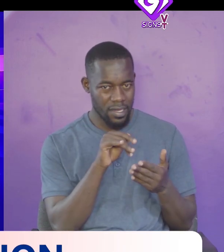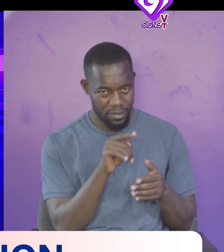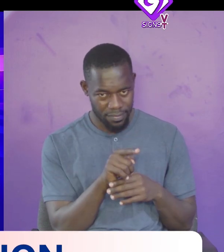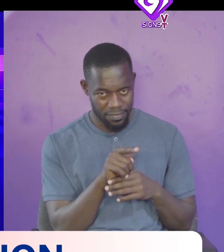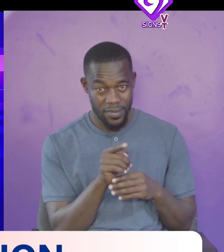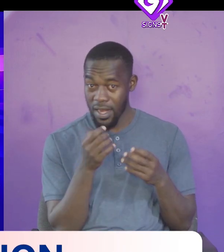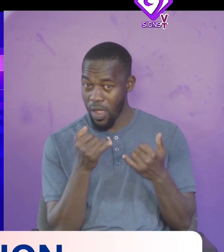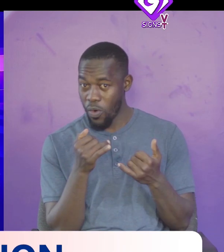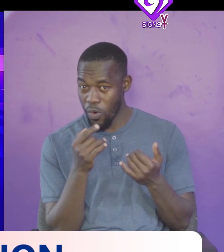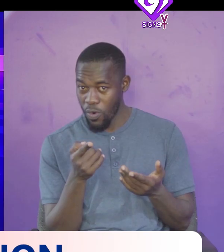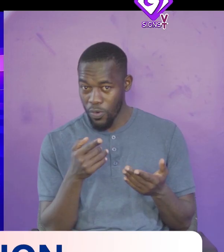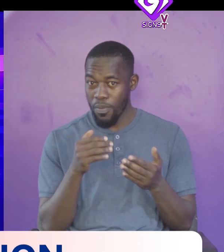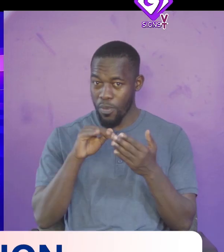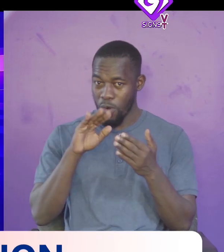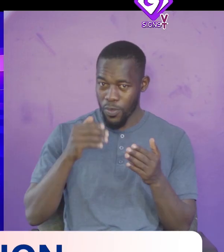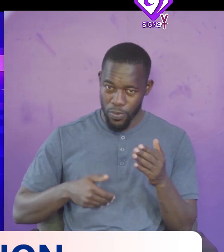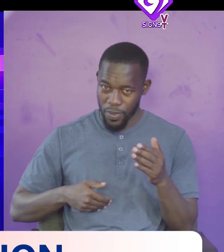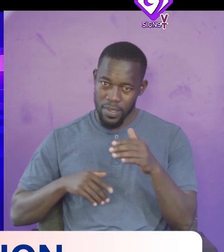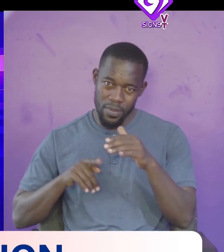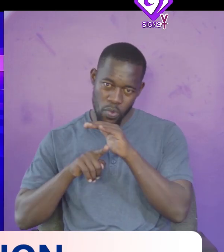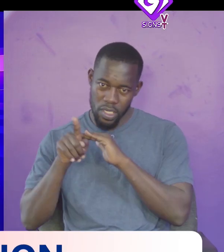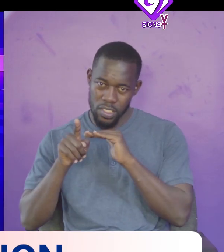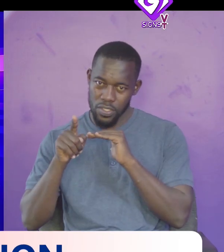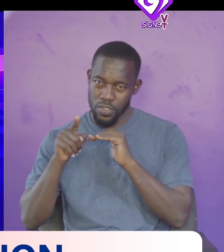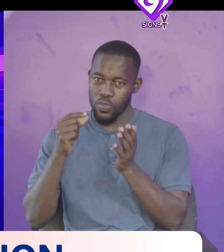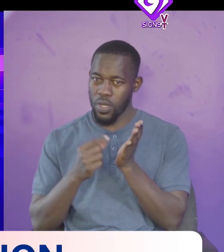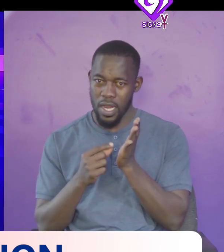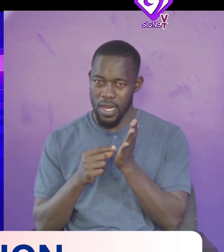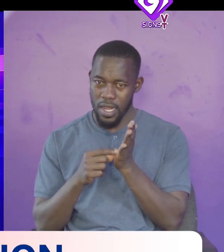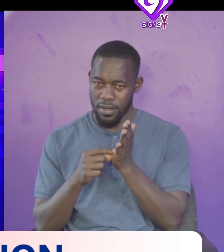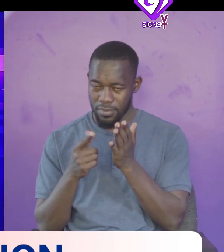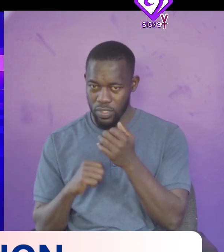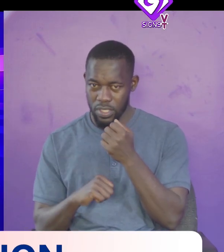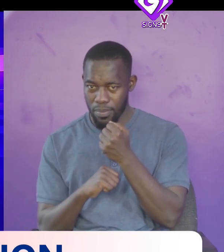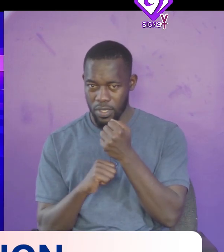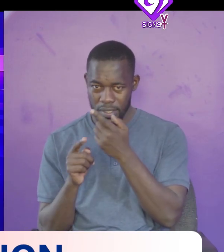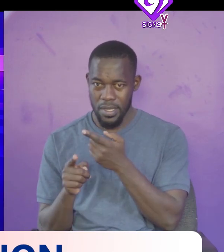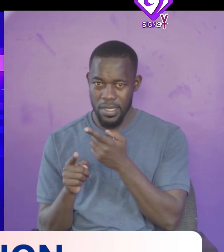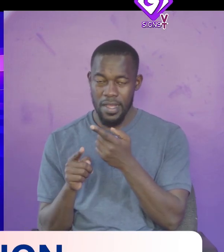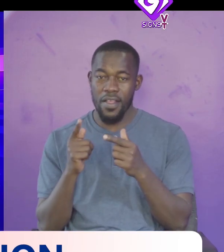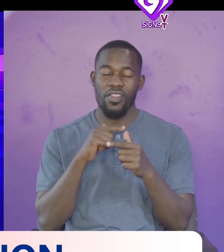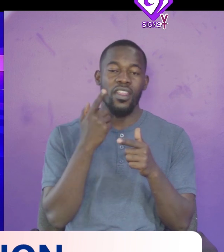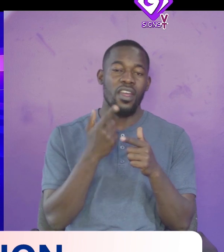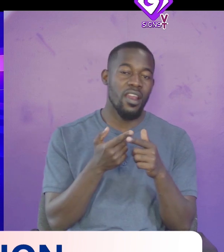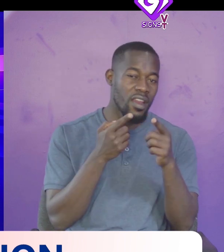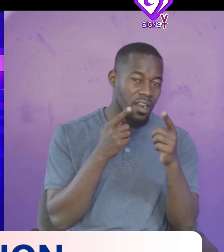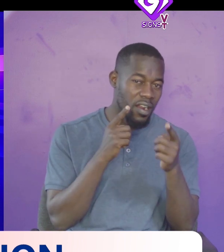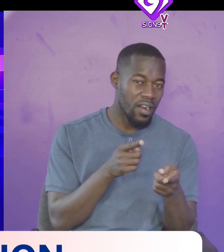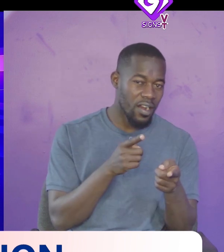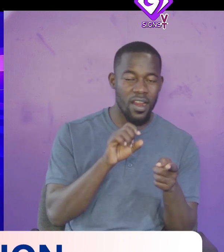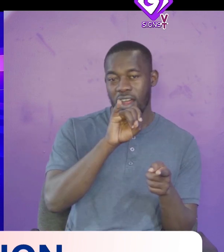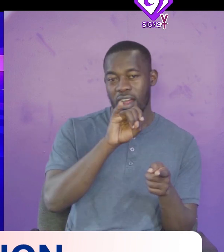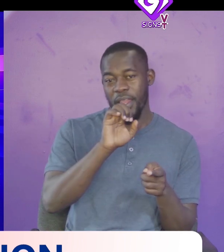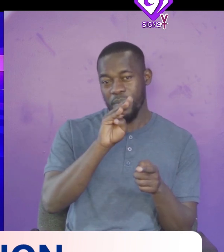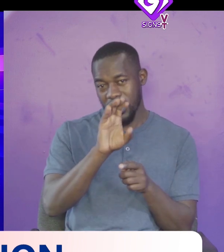they realized that they can make calls there, and they called there, and they told those people, these guys are a problem. If they